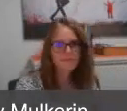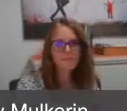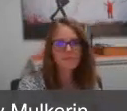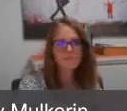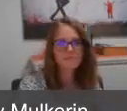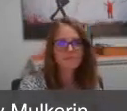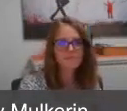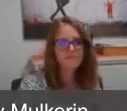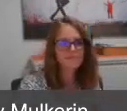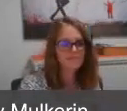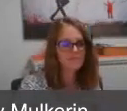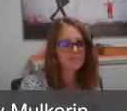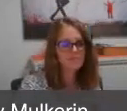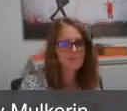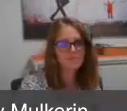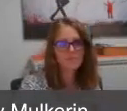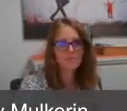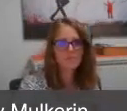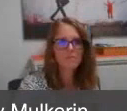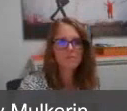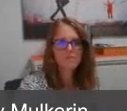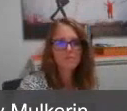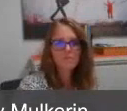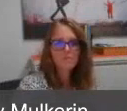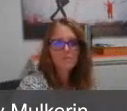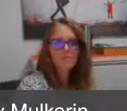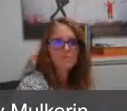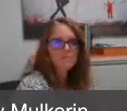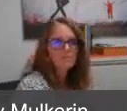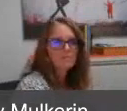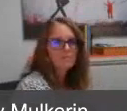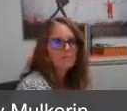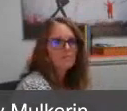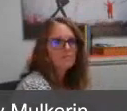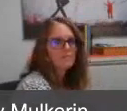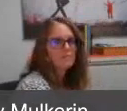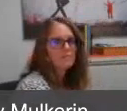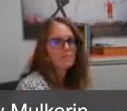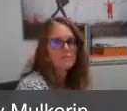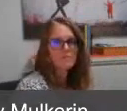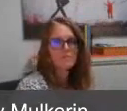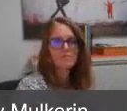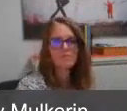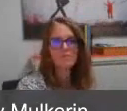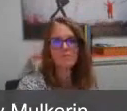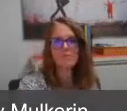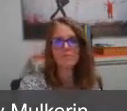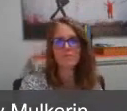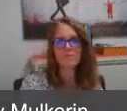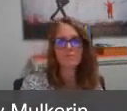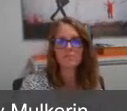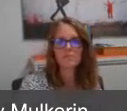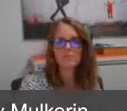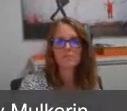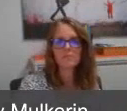busy, but he gave us the person on the psych services side to identify with, to talk to. And we